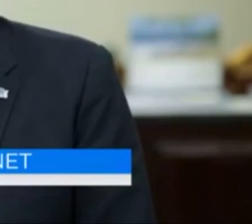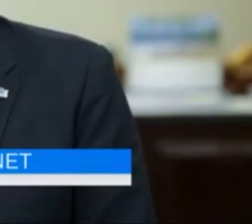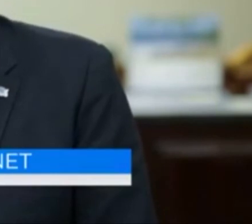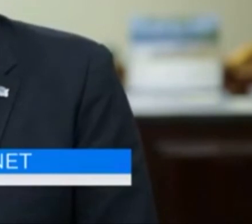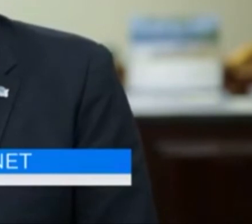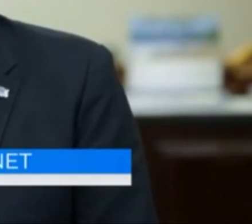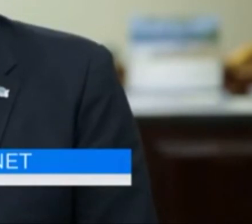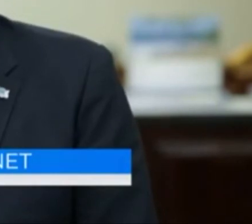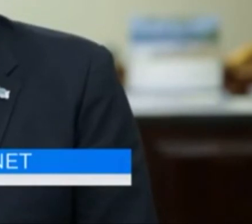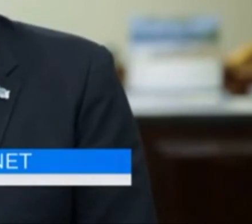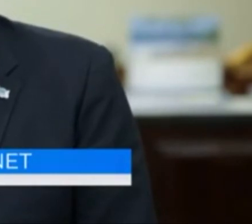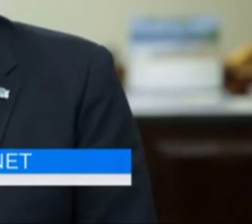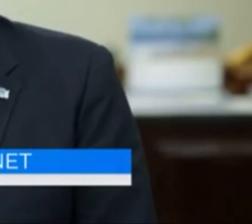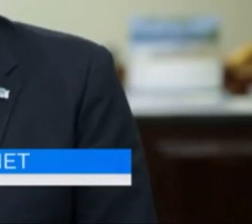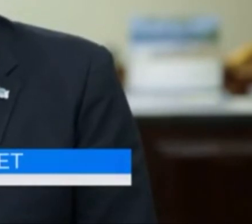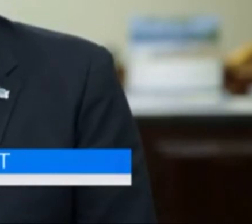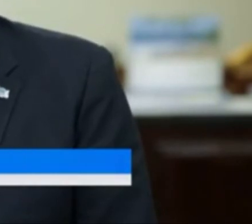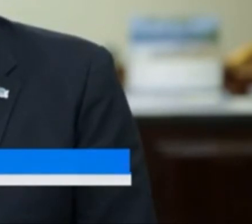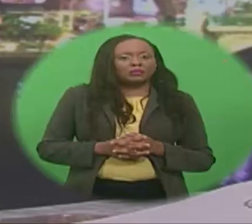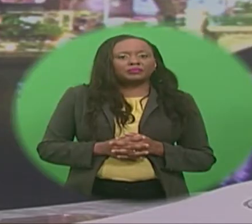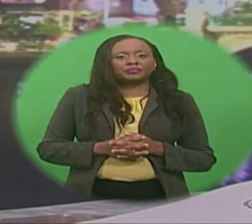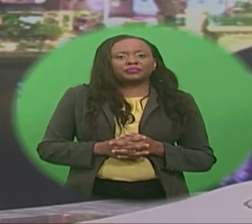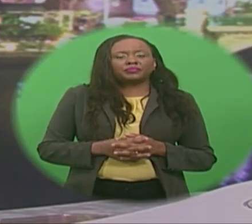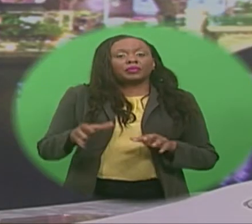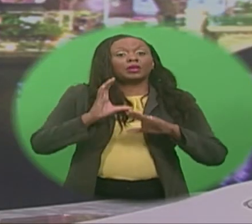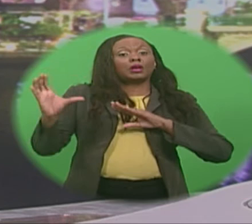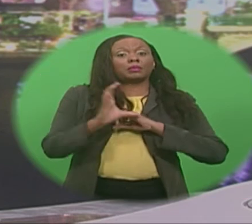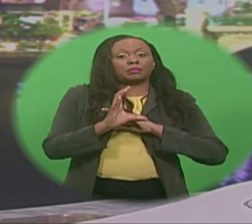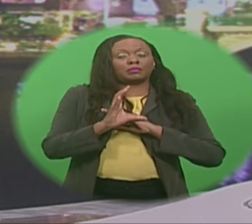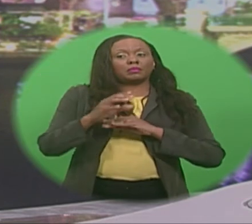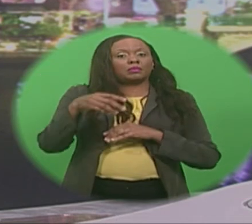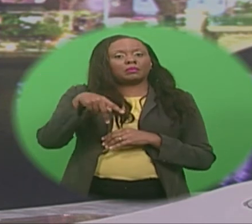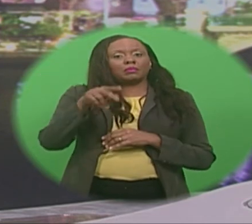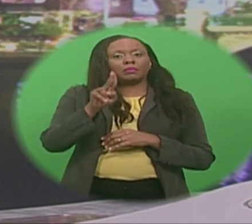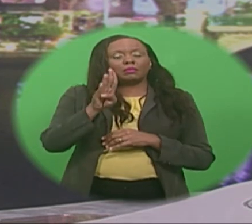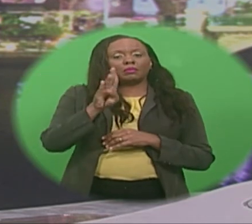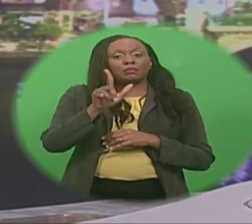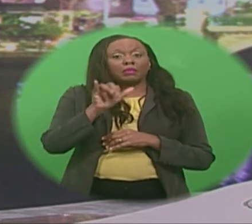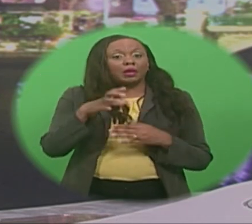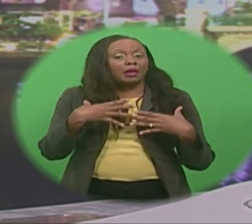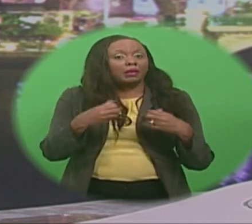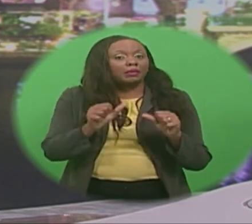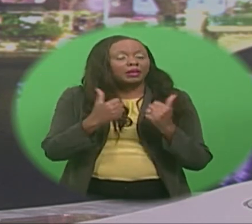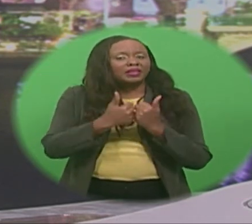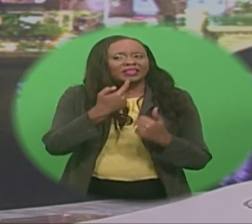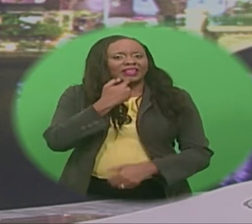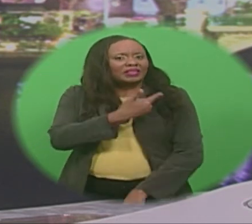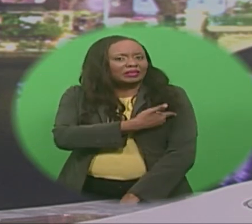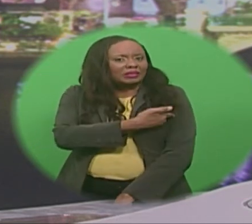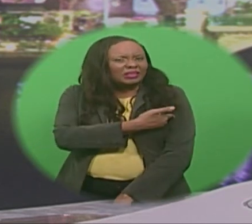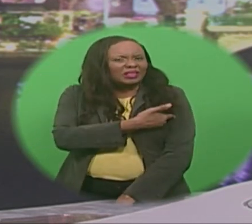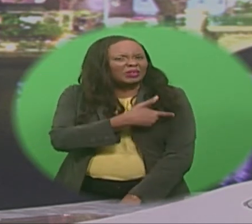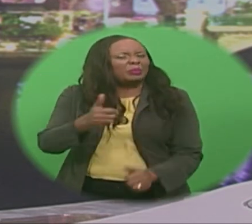reality, of which everyone is a part. The Caribbean Public Health Agency says vaccination remains